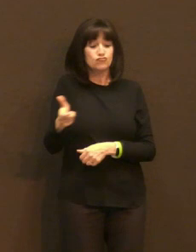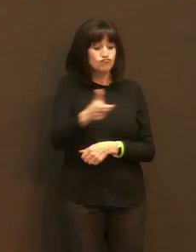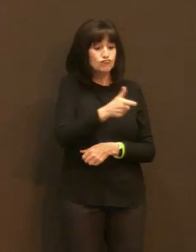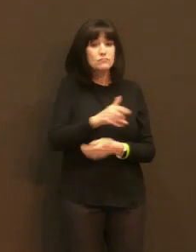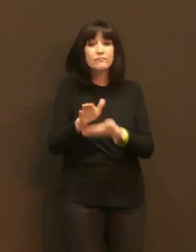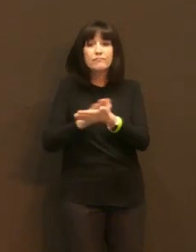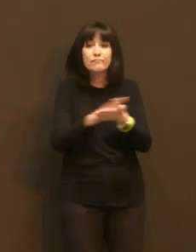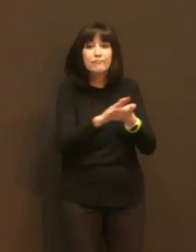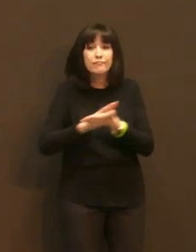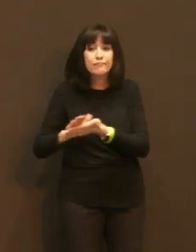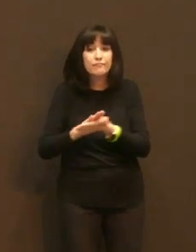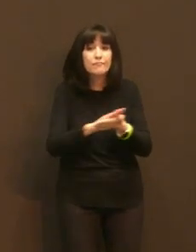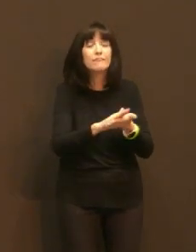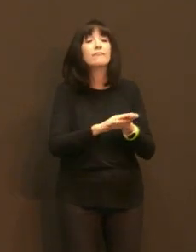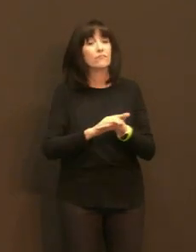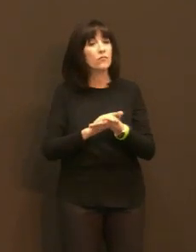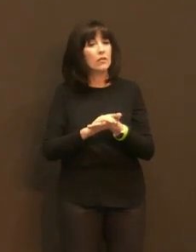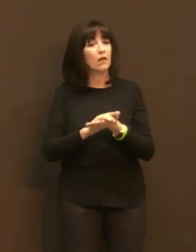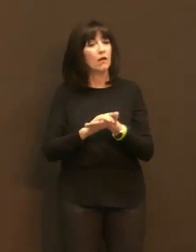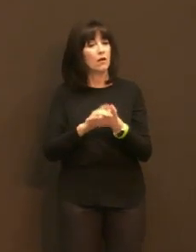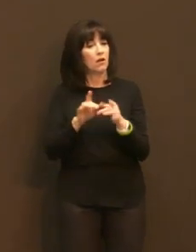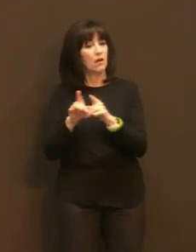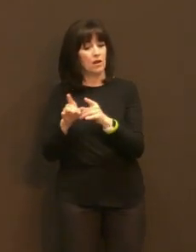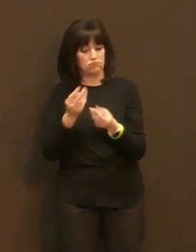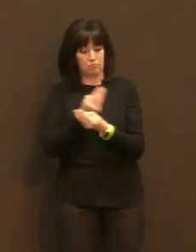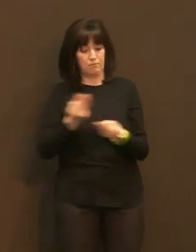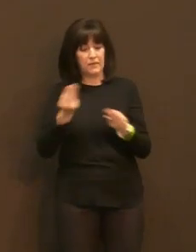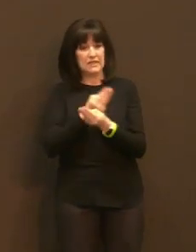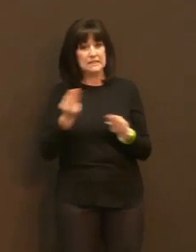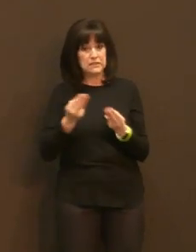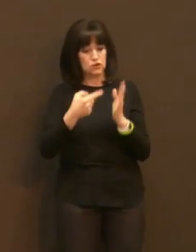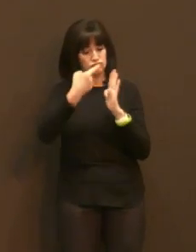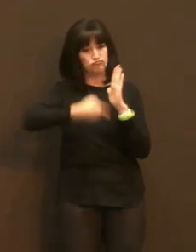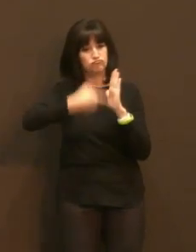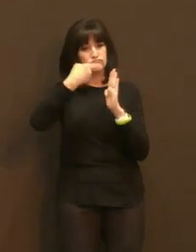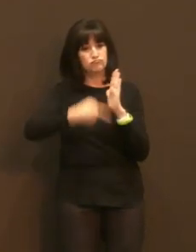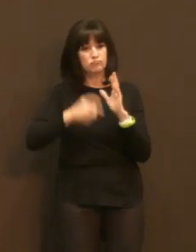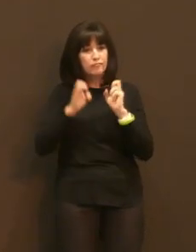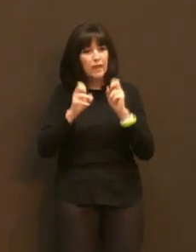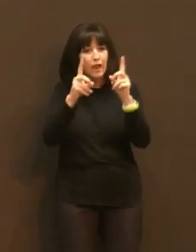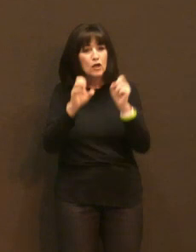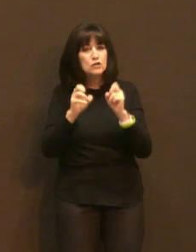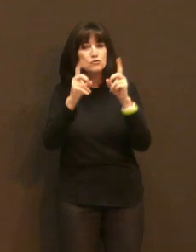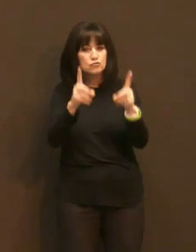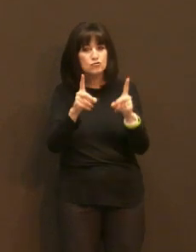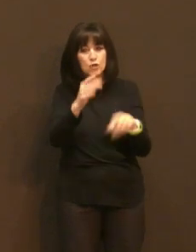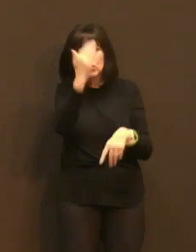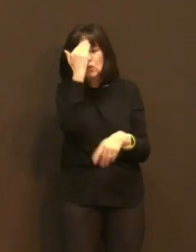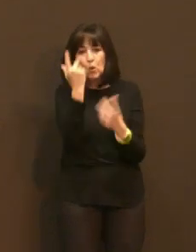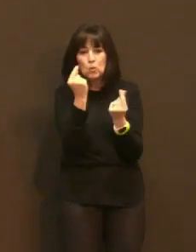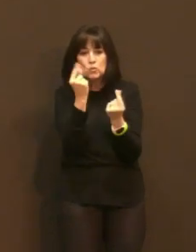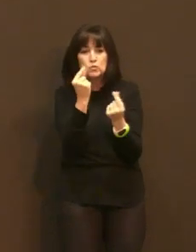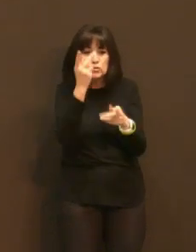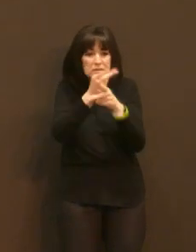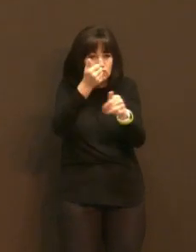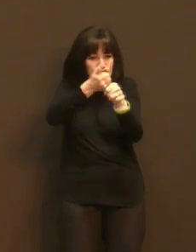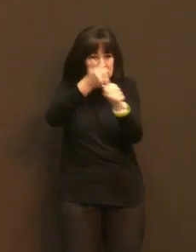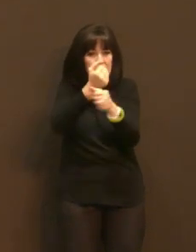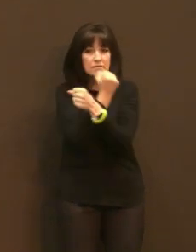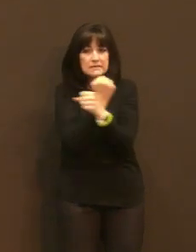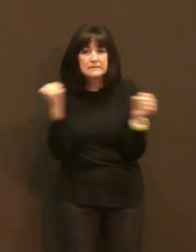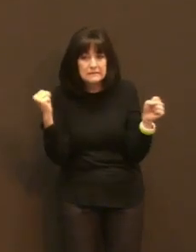educational materials to help them, know how to keep themselves safe, but also how to connect